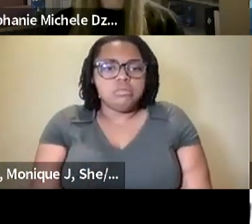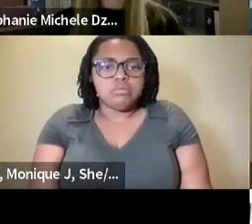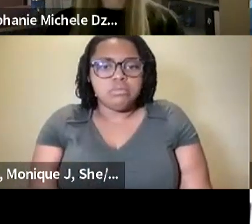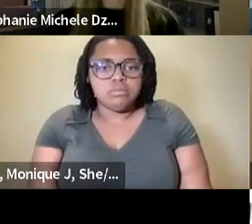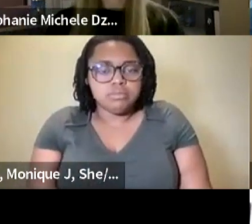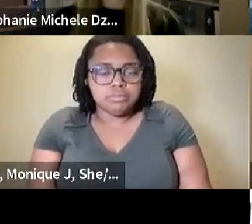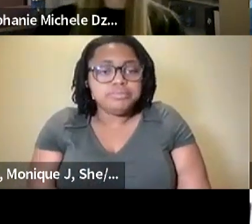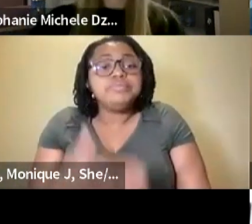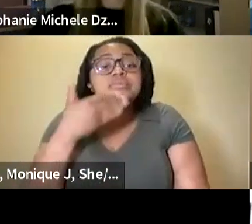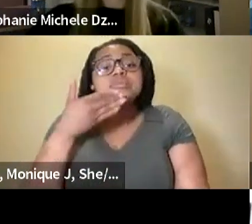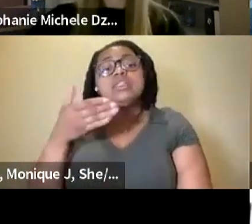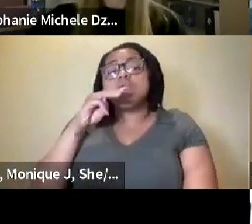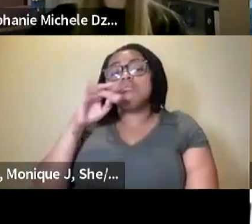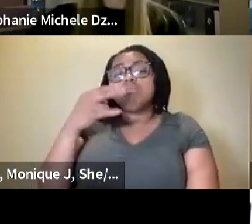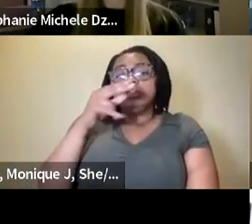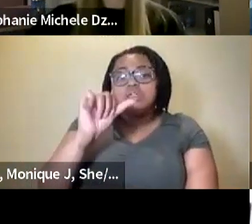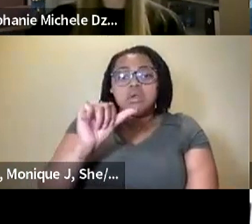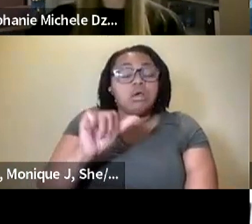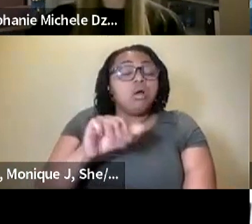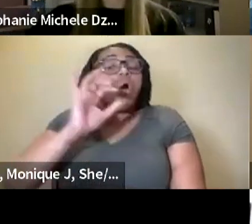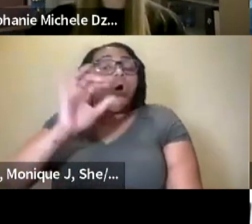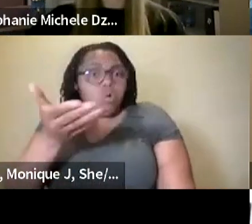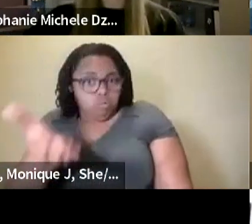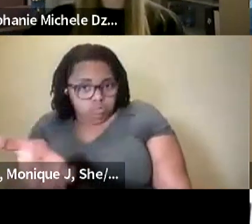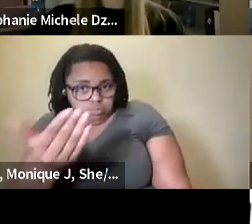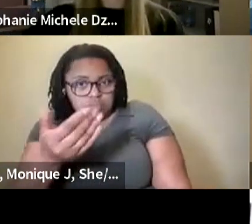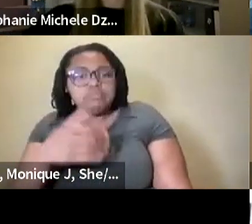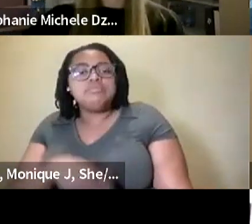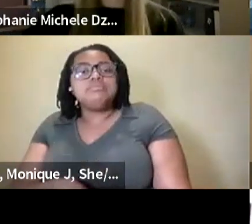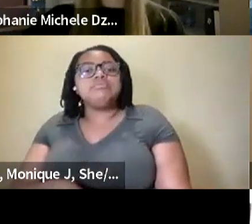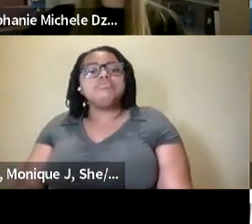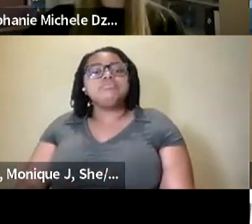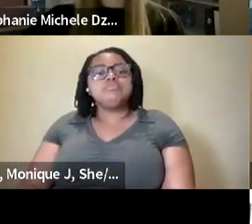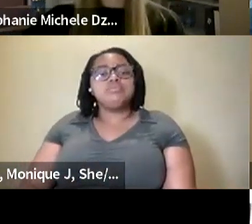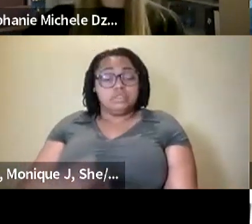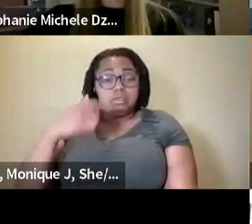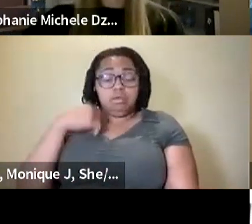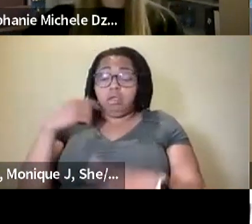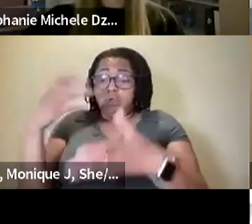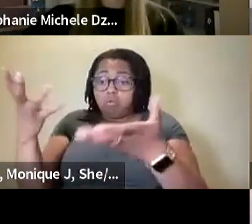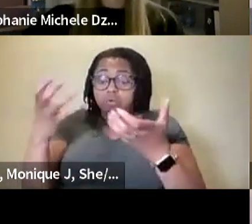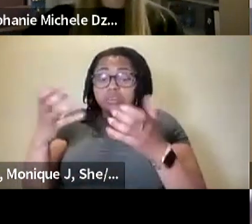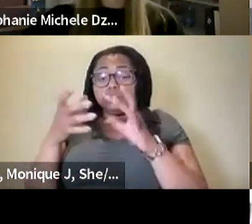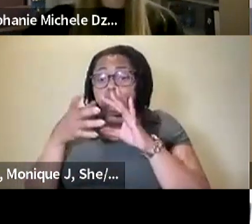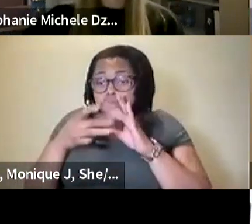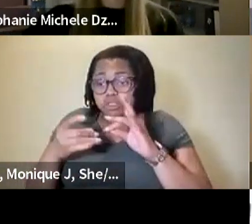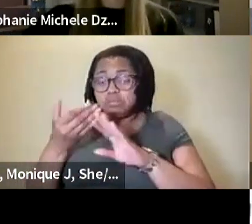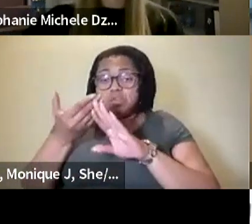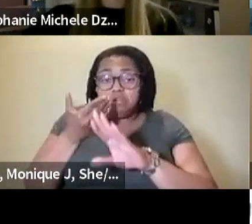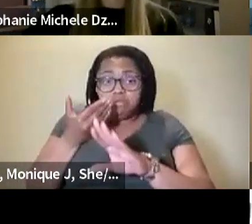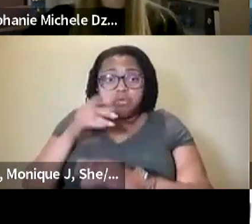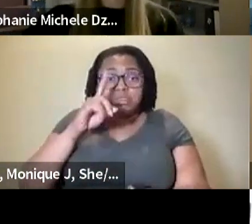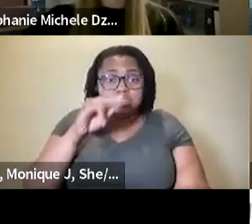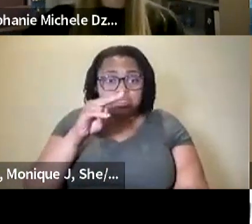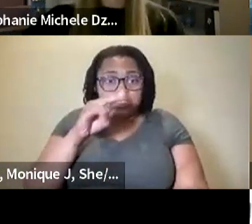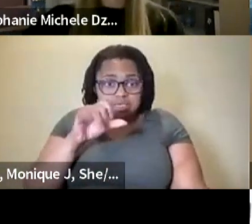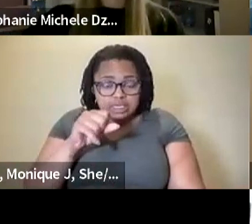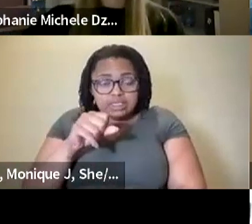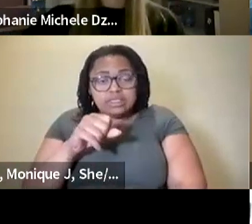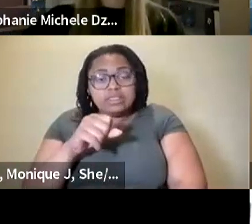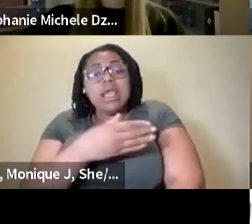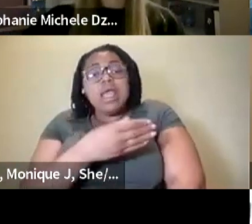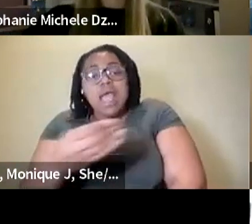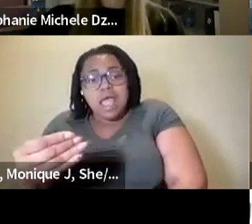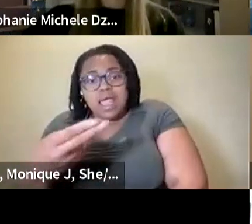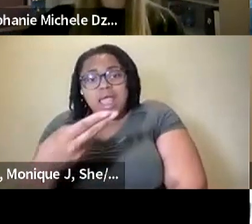Thank you, Misha. Oh, go ahead. I just wanted to say before Dennis and